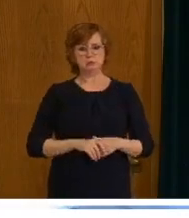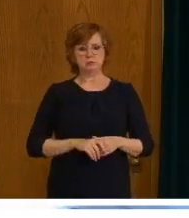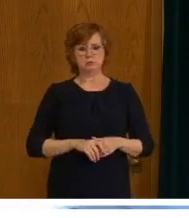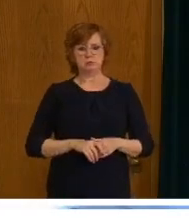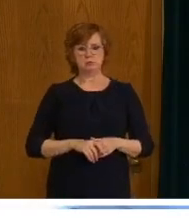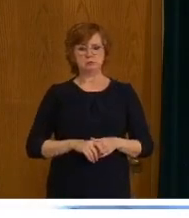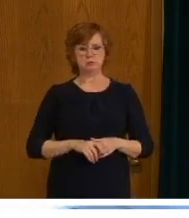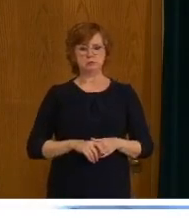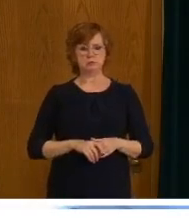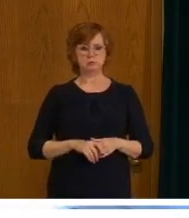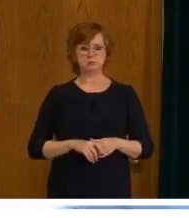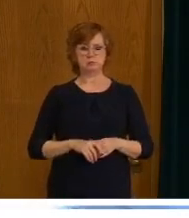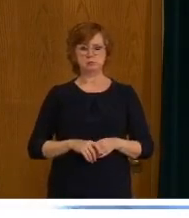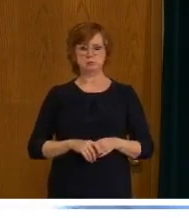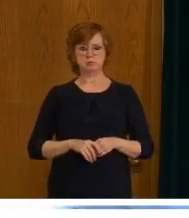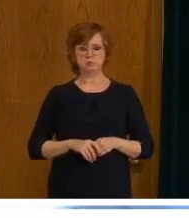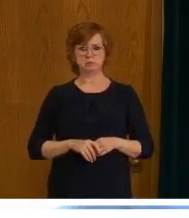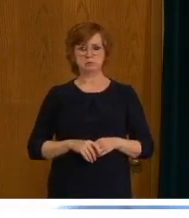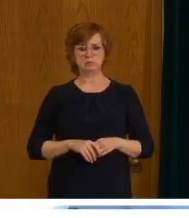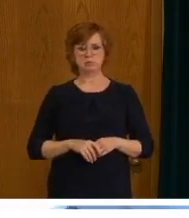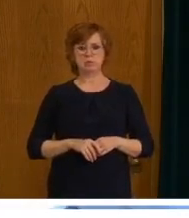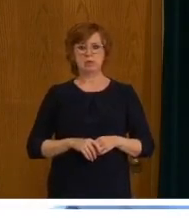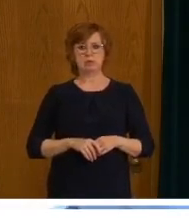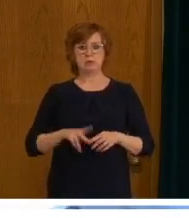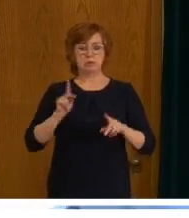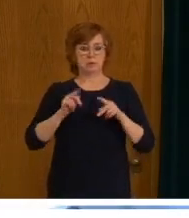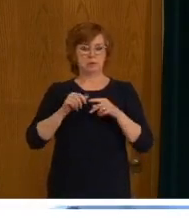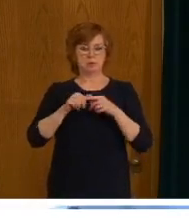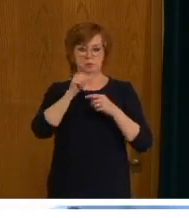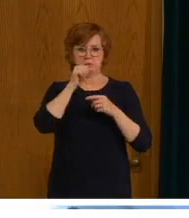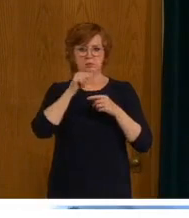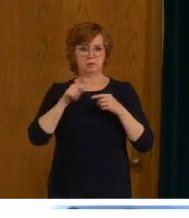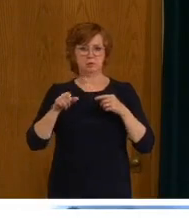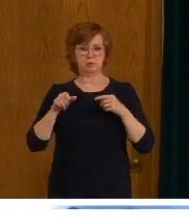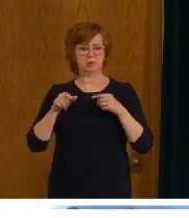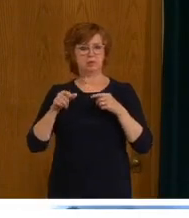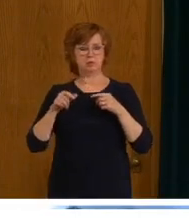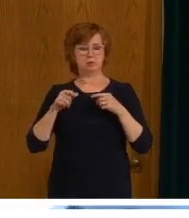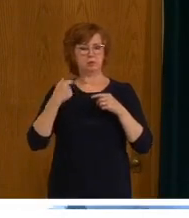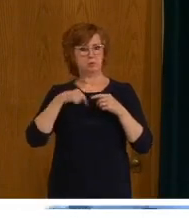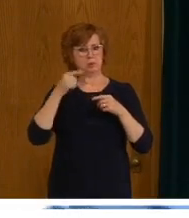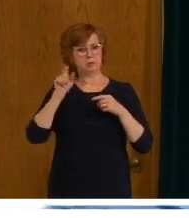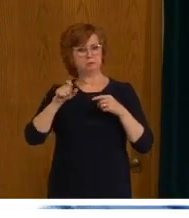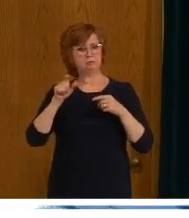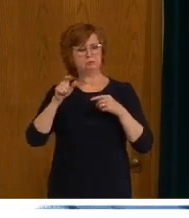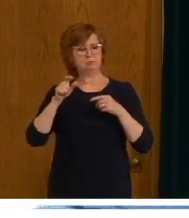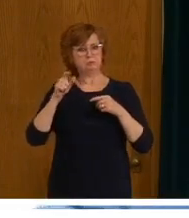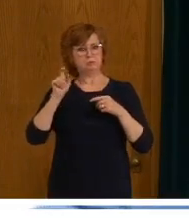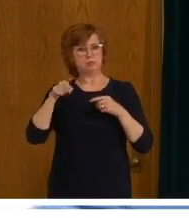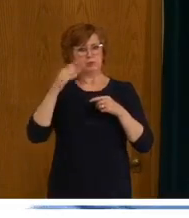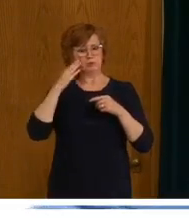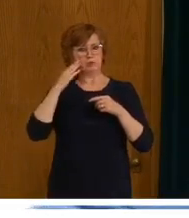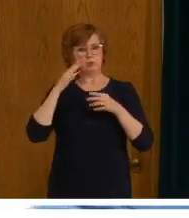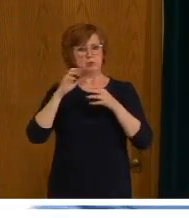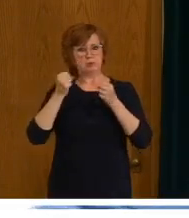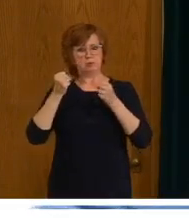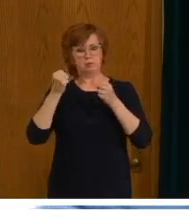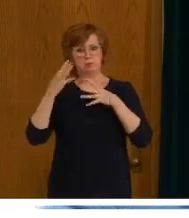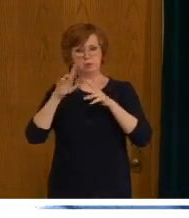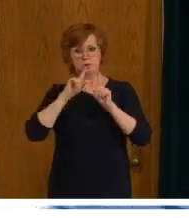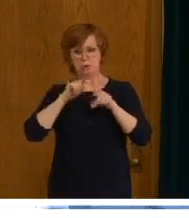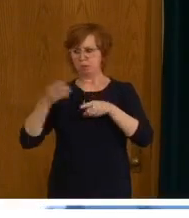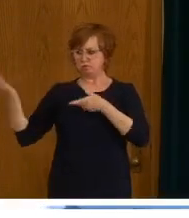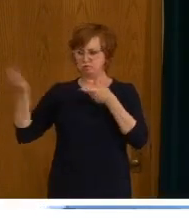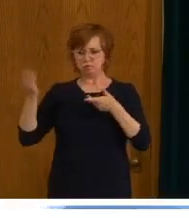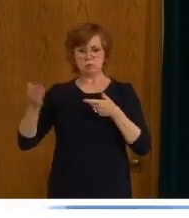not coming for the second doses. So we need to make sure that there's lots of supply coming. There's no age restriction